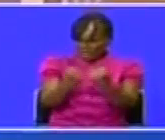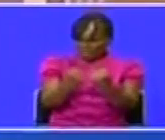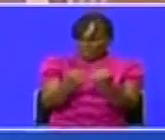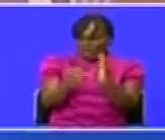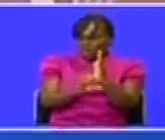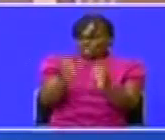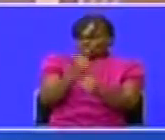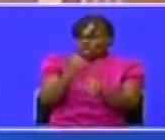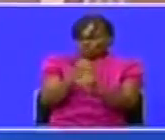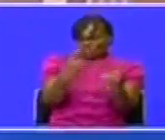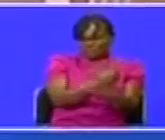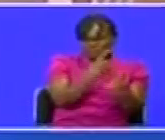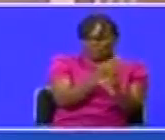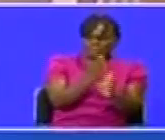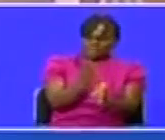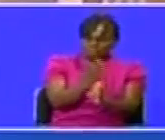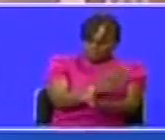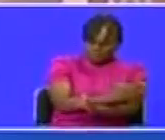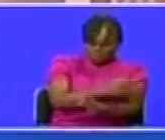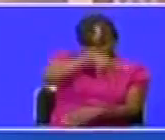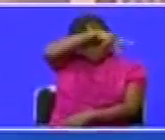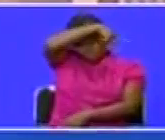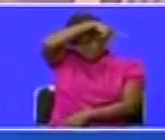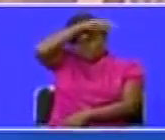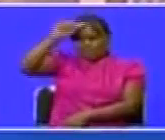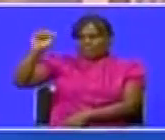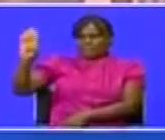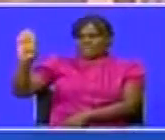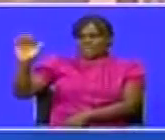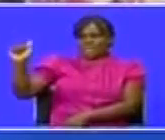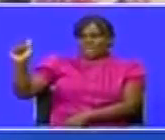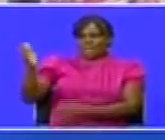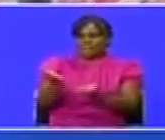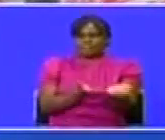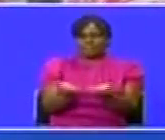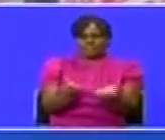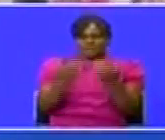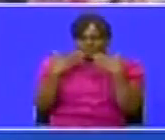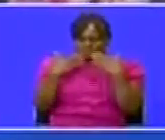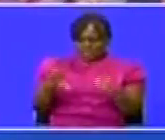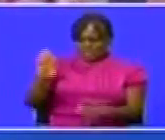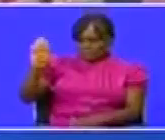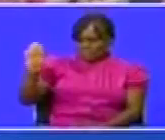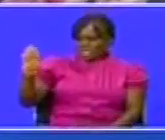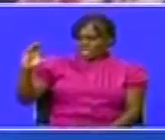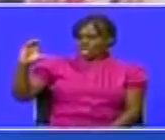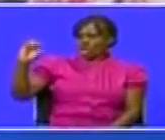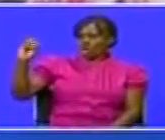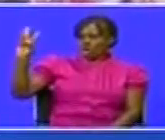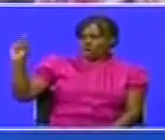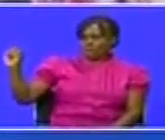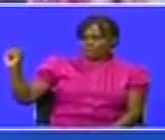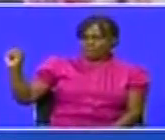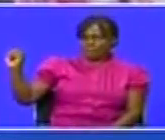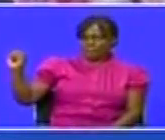extracurricular activities before eventually graduating with a Bachelor of Commerce degree. I had completed my BCom.